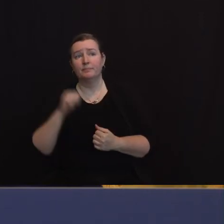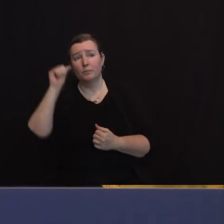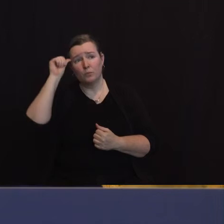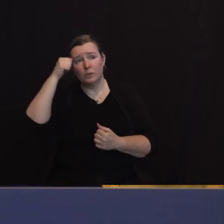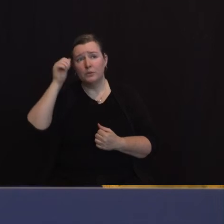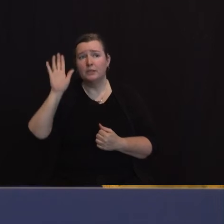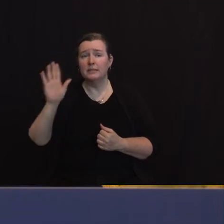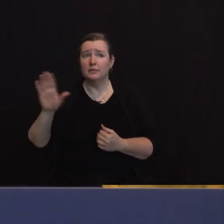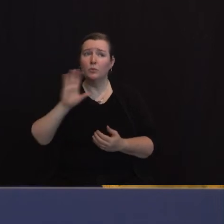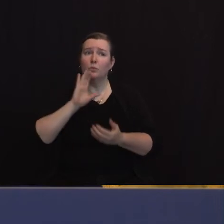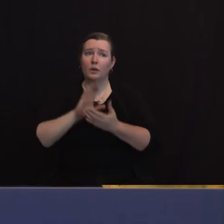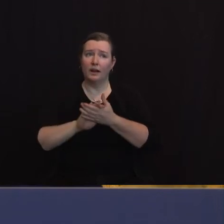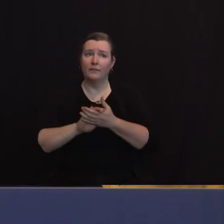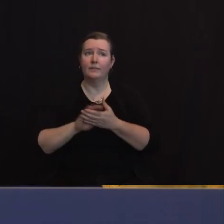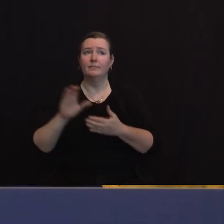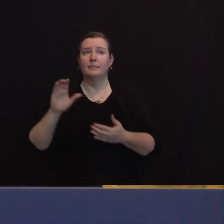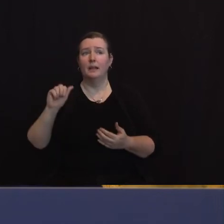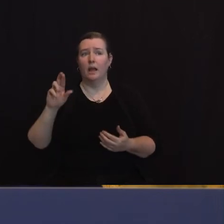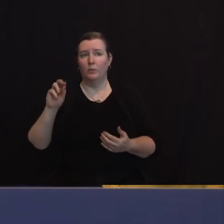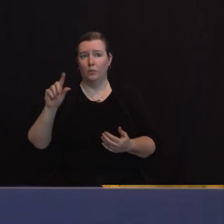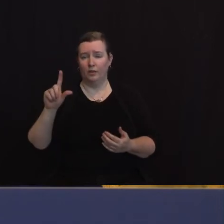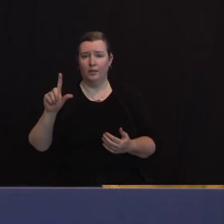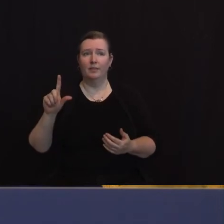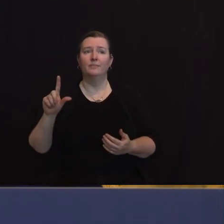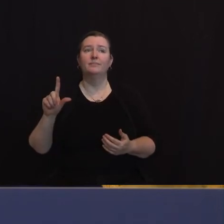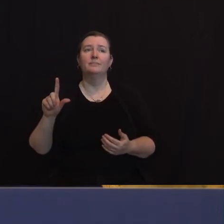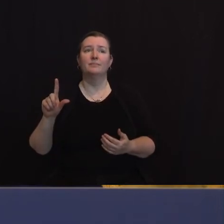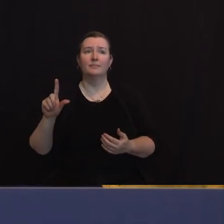married 62 years.